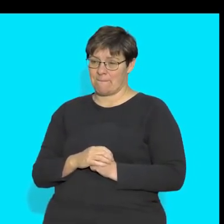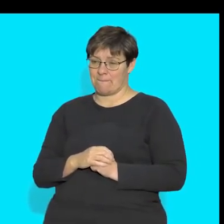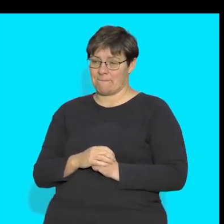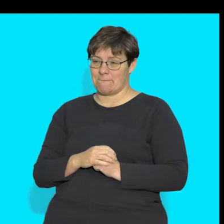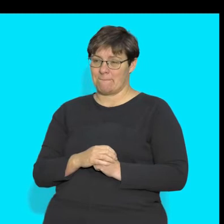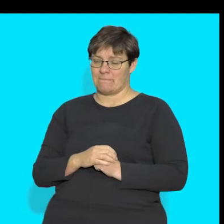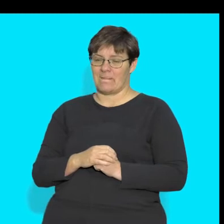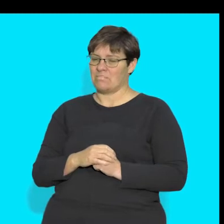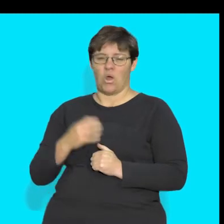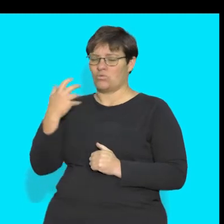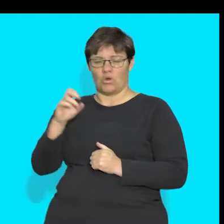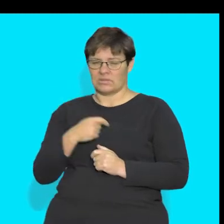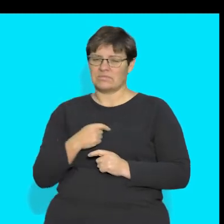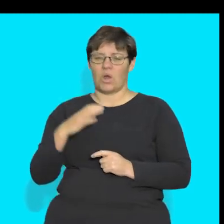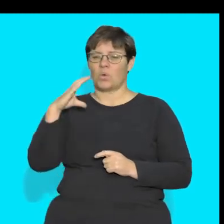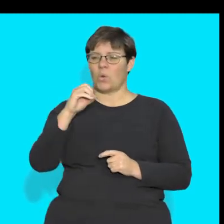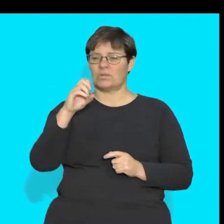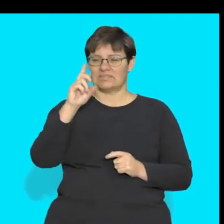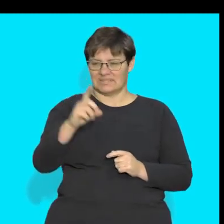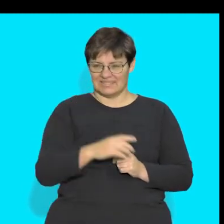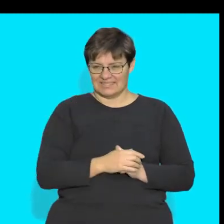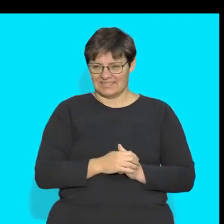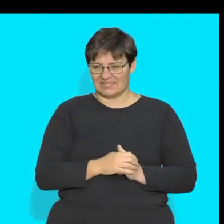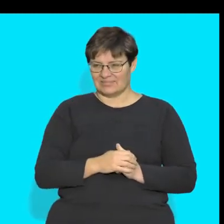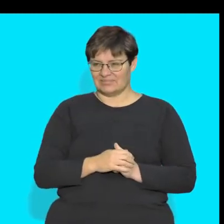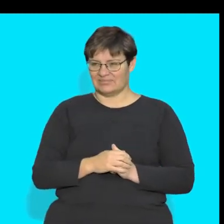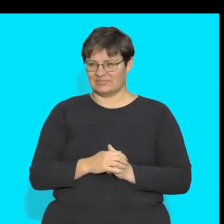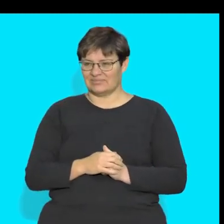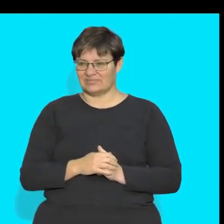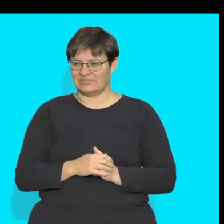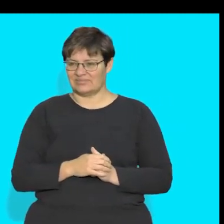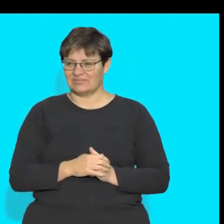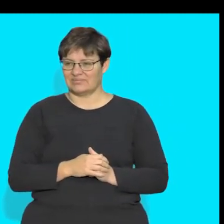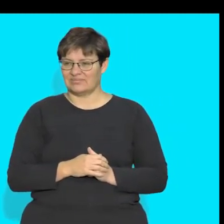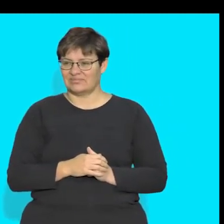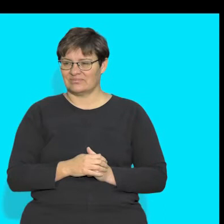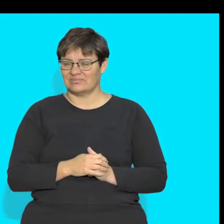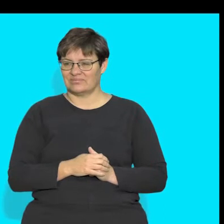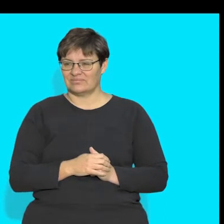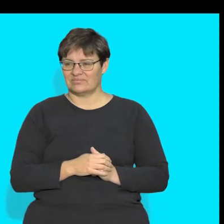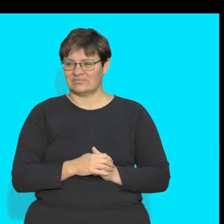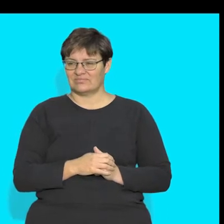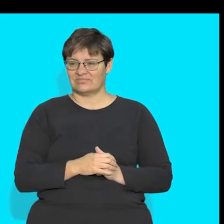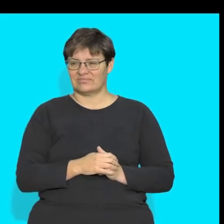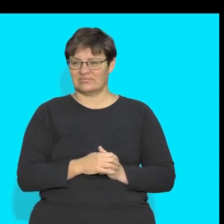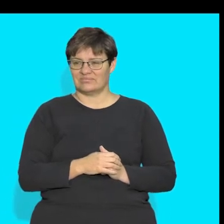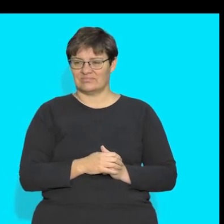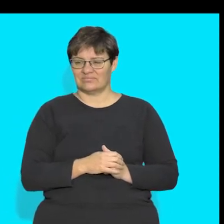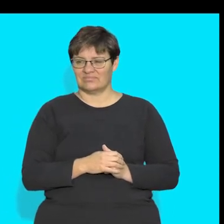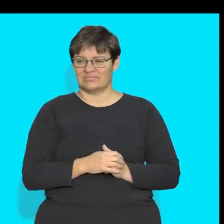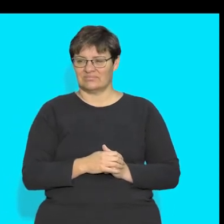cold. Maybe I should write it as gold, cold. That's what I'm wanting to write there. It's